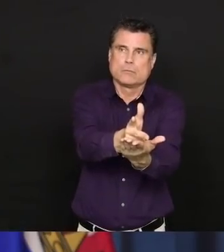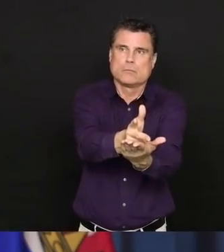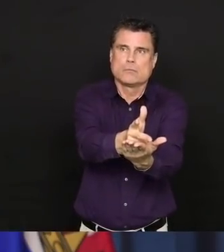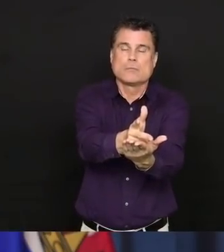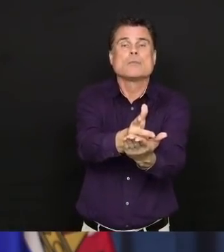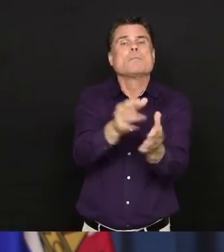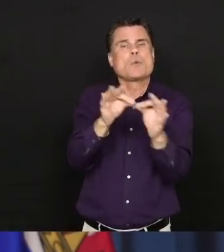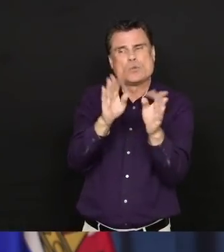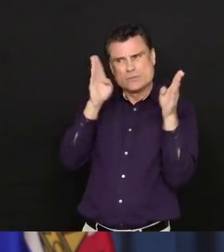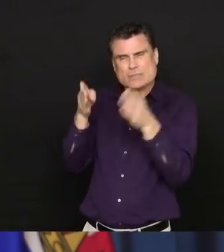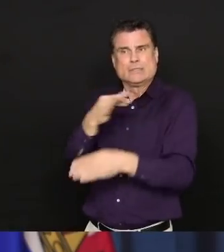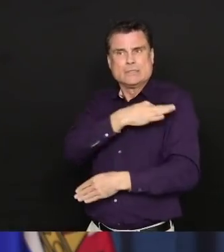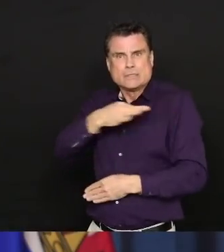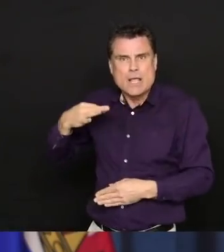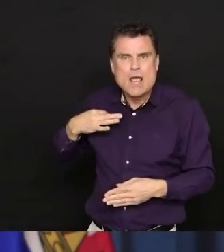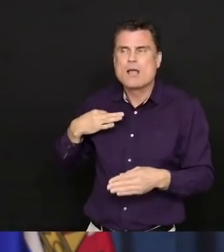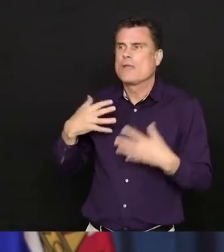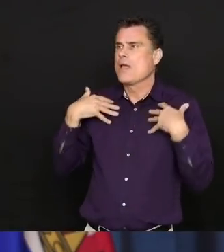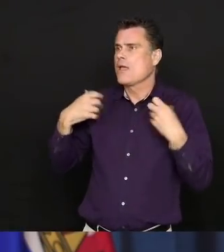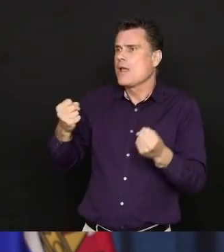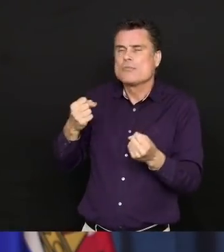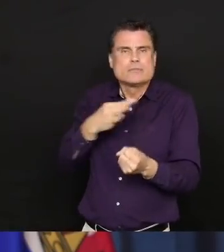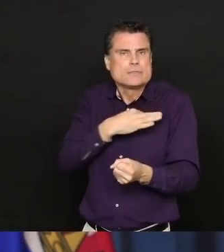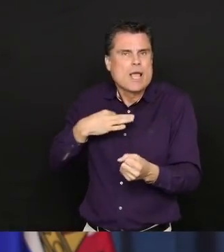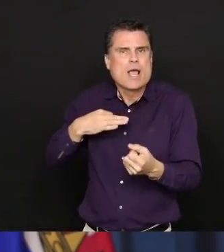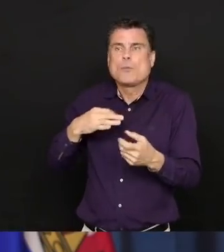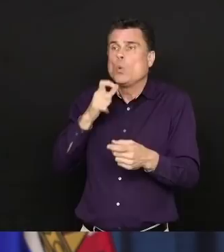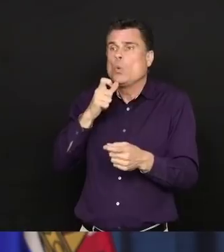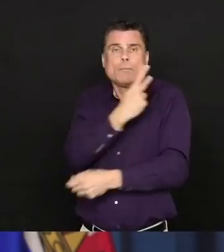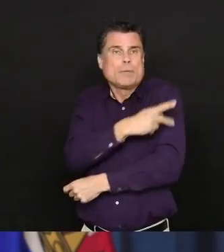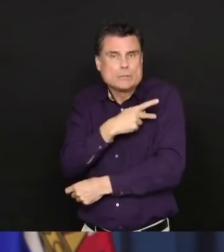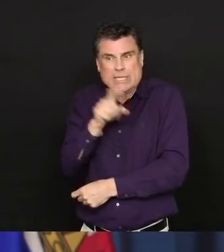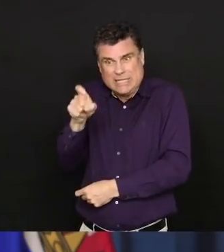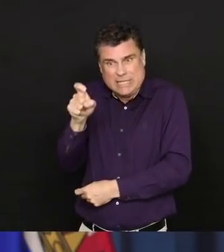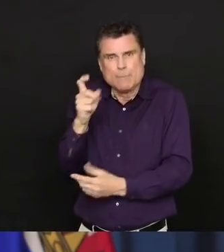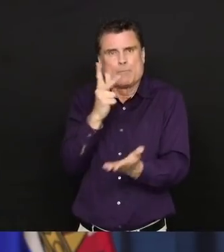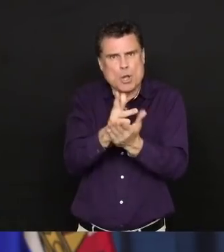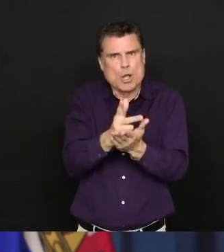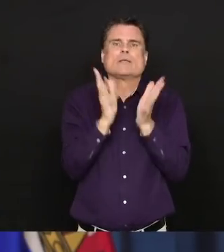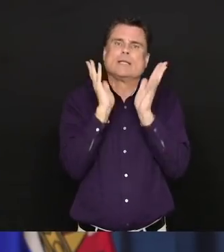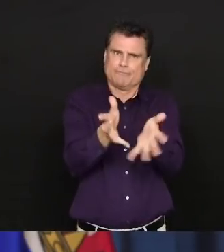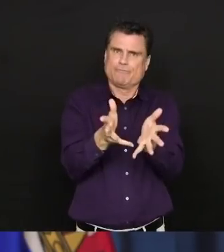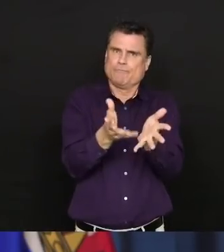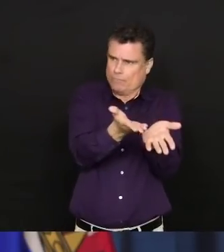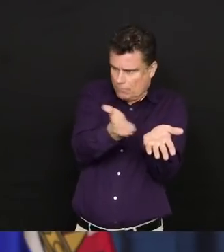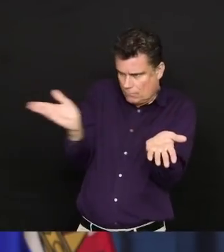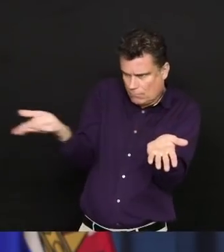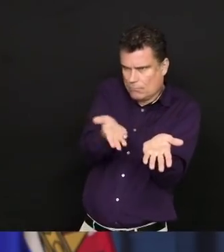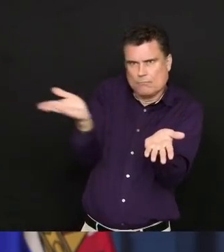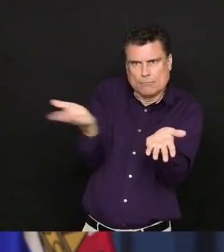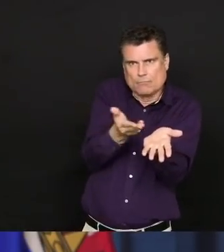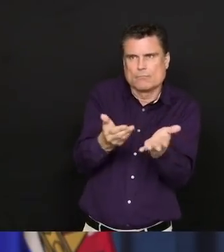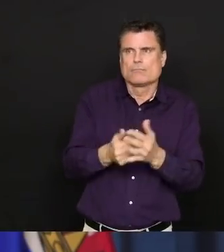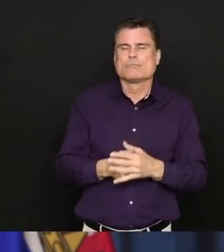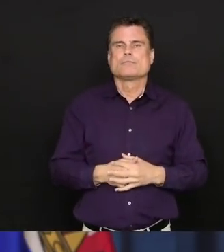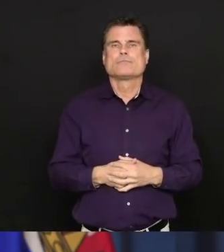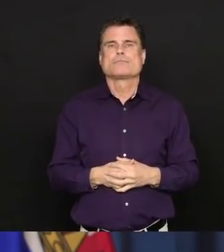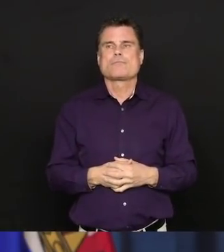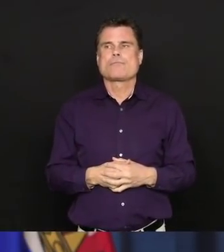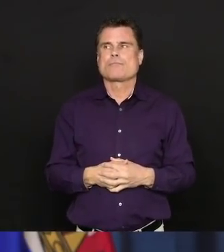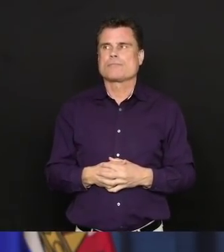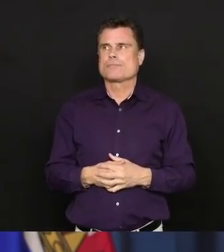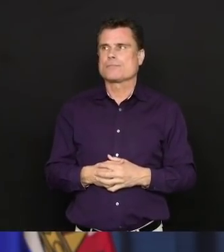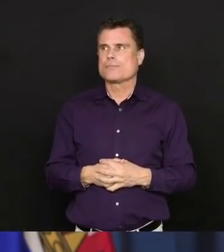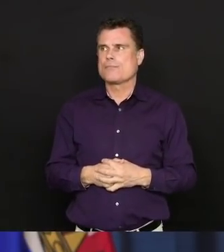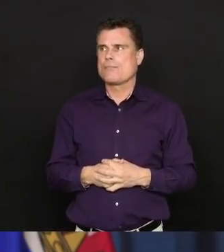limited circumstances available now, they're visiting. Finally, I want to thank the staff of the Ministry of Health who every day